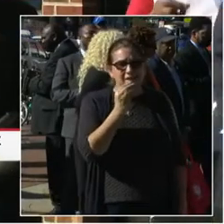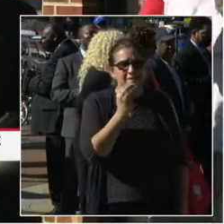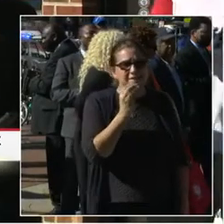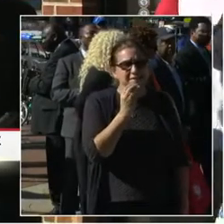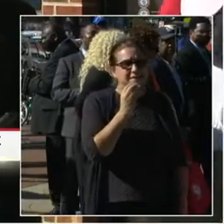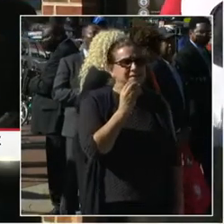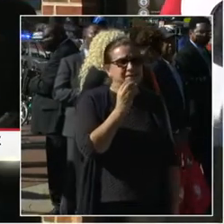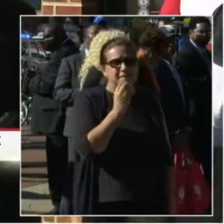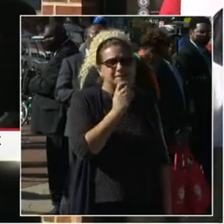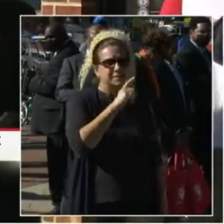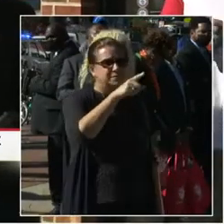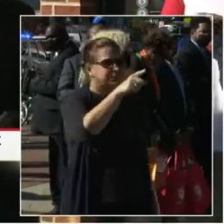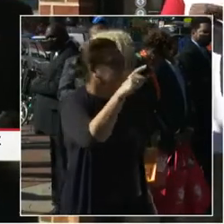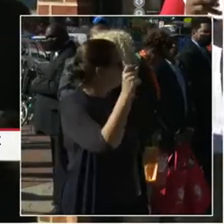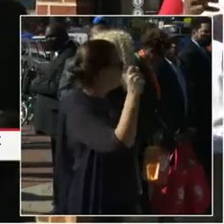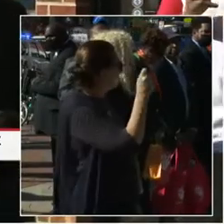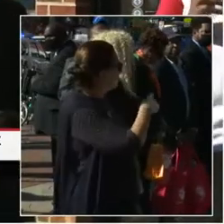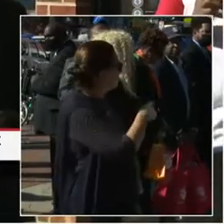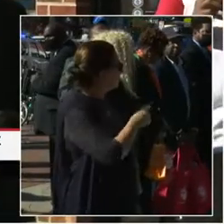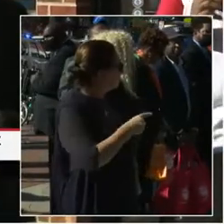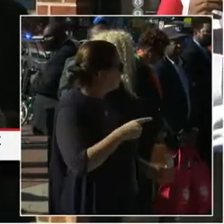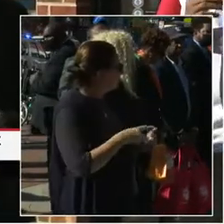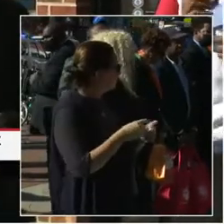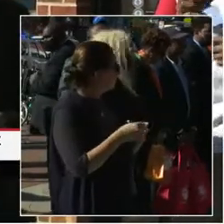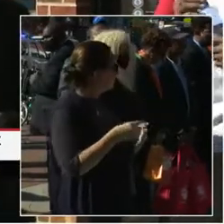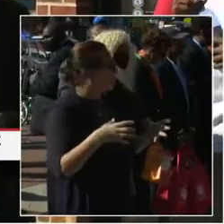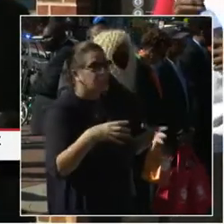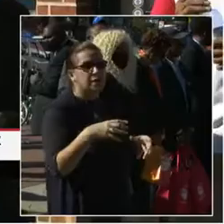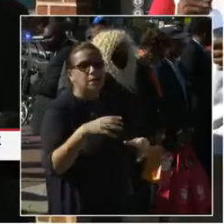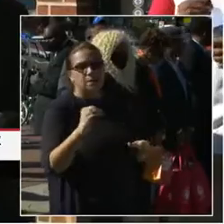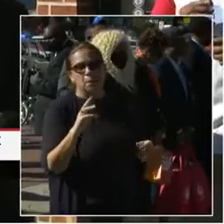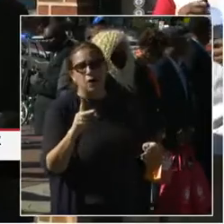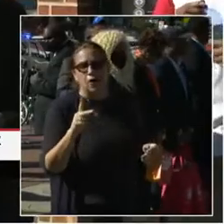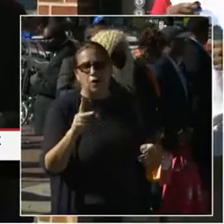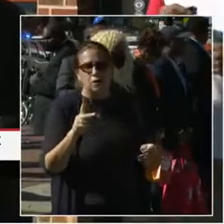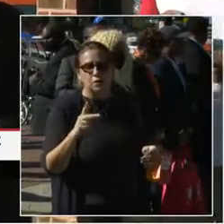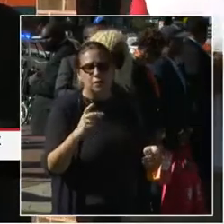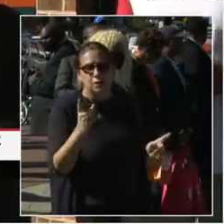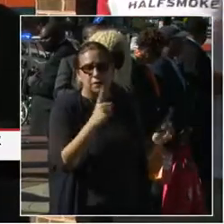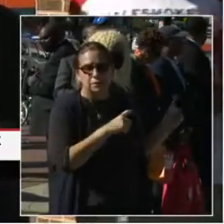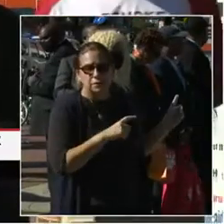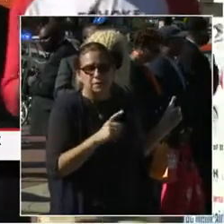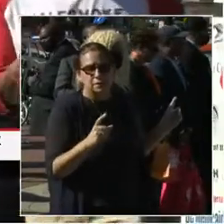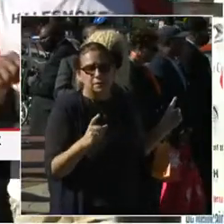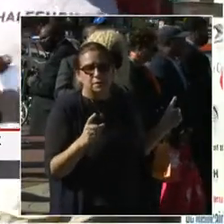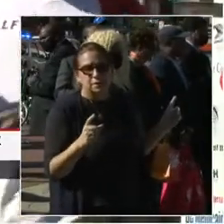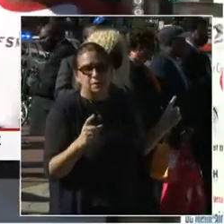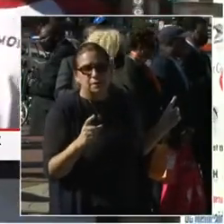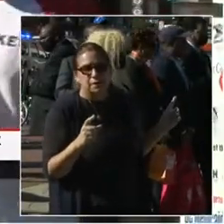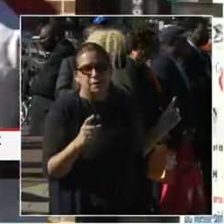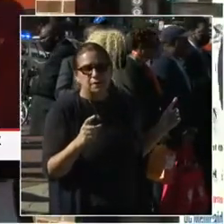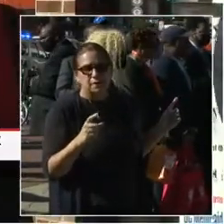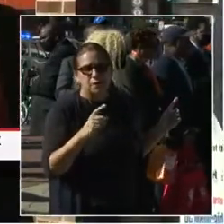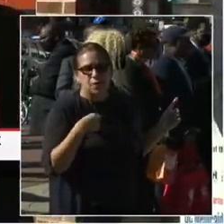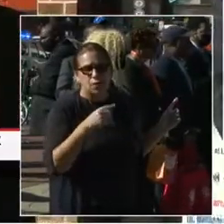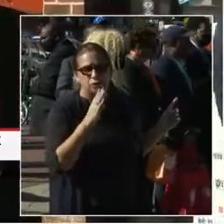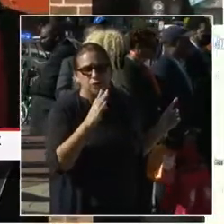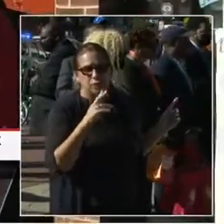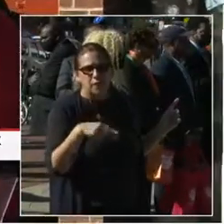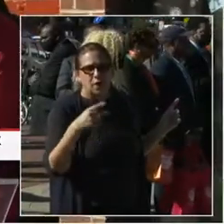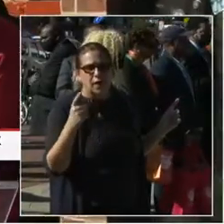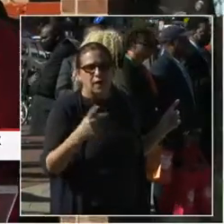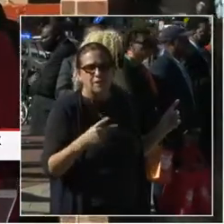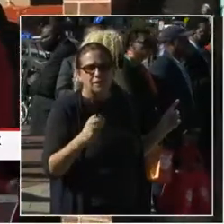I'm wondering if we might hear from the owner of Half Smoke, Sure. Andre, and just if you could just talk a little bit more about, I mean, you're rather candid